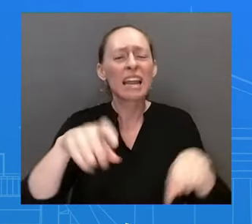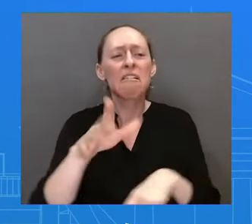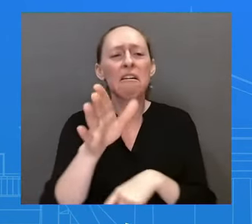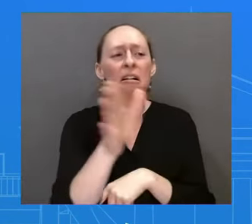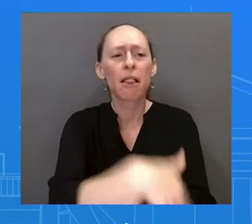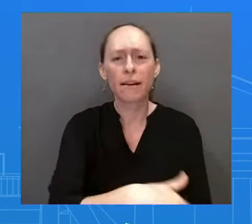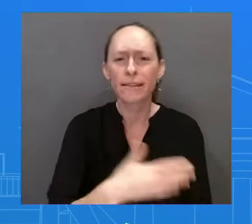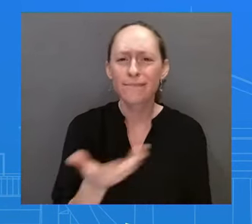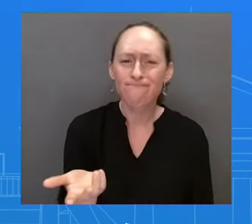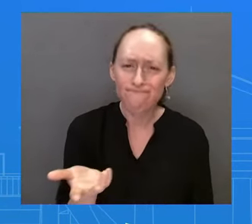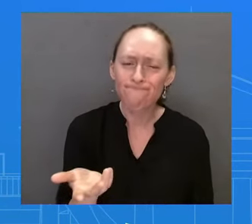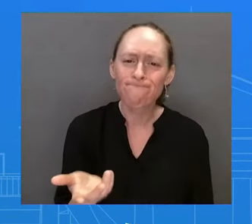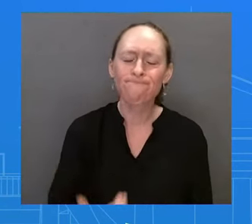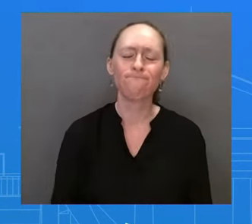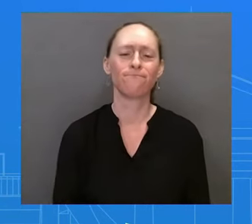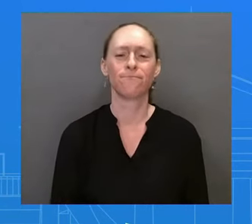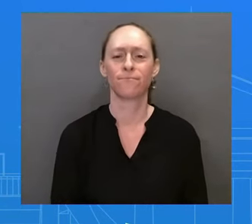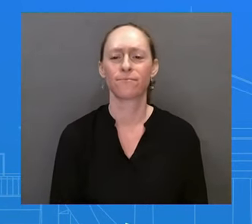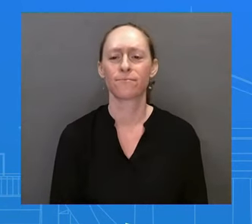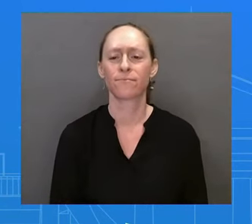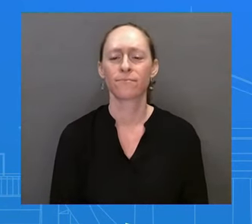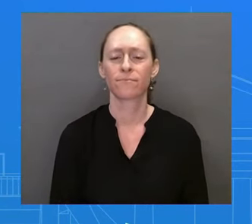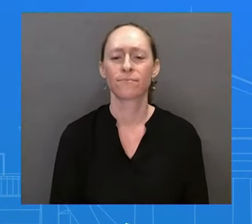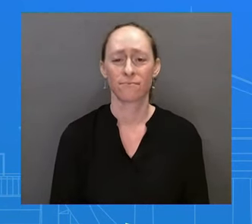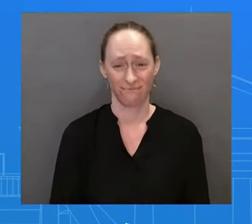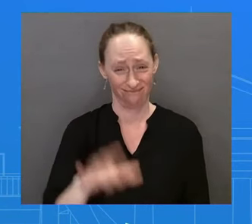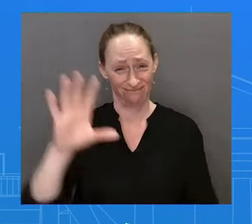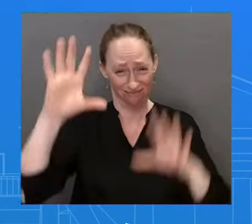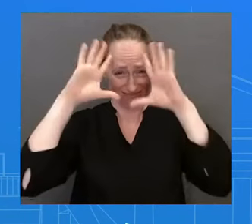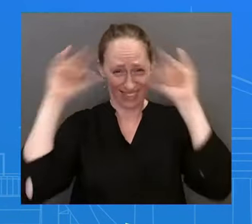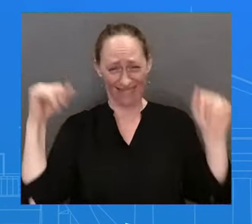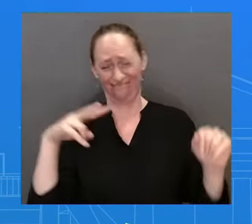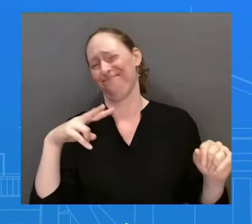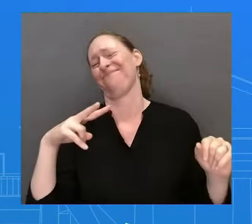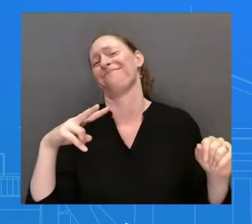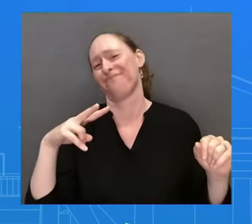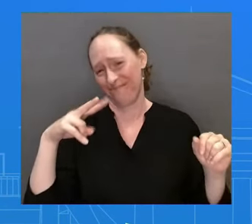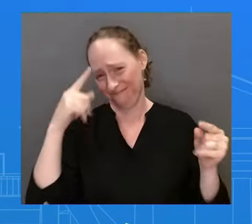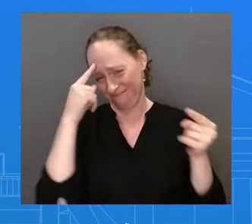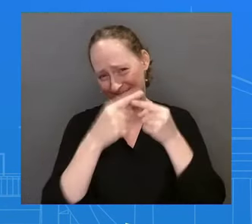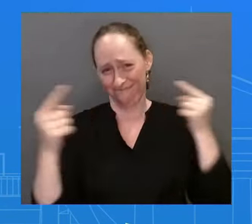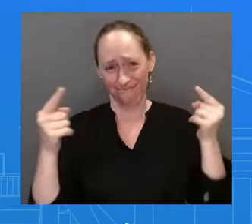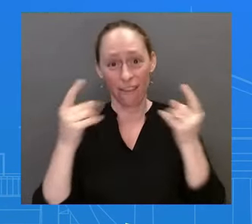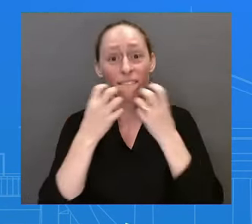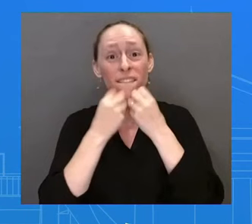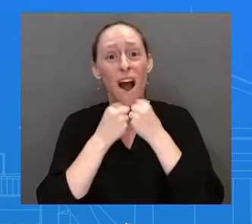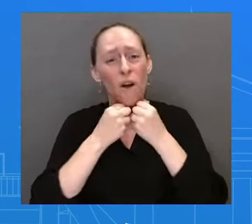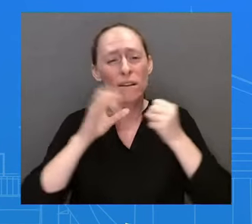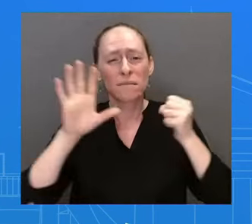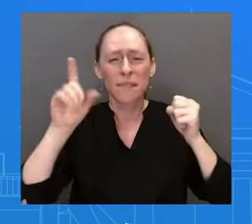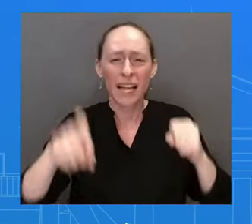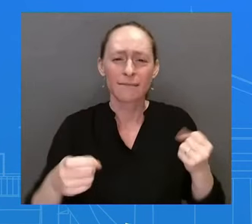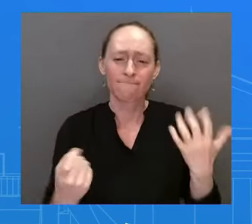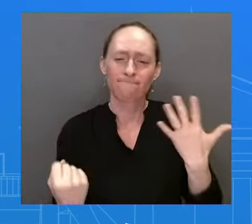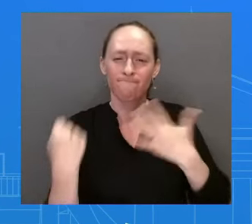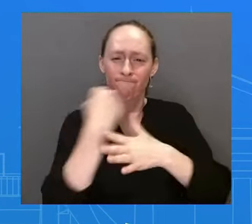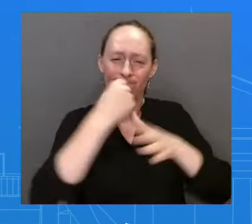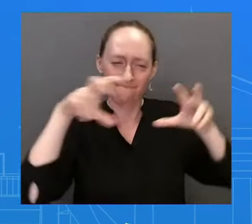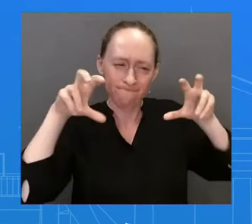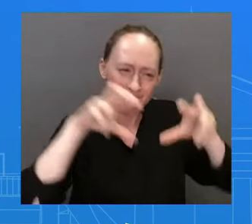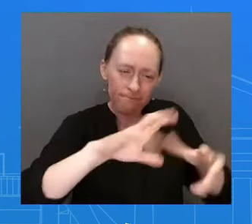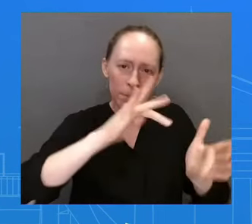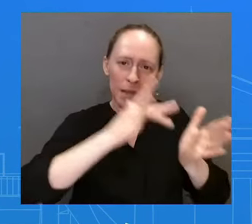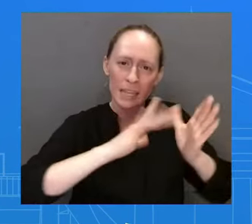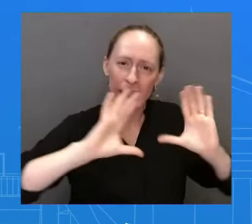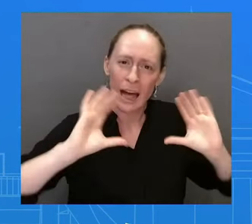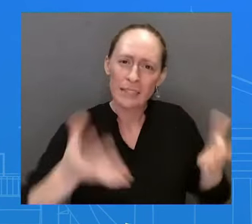failed trickle-down policies, President Biden is growing the economy from the middle up and middle out and bottom up.